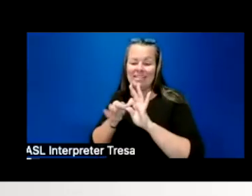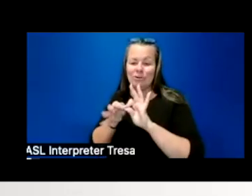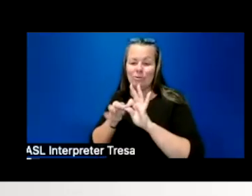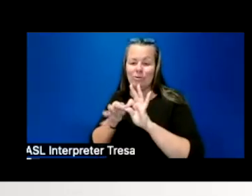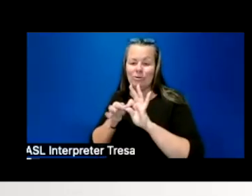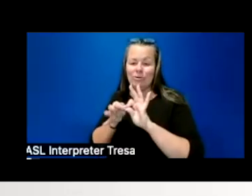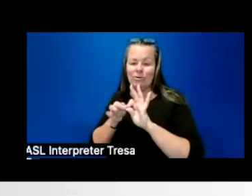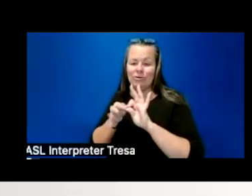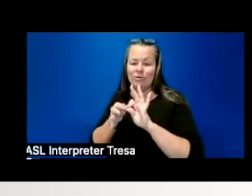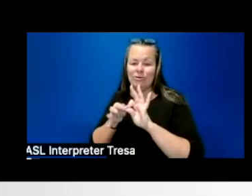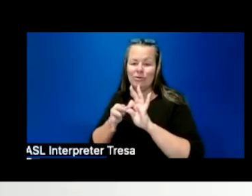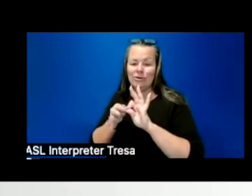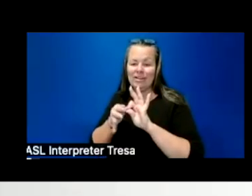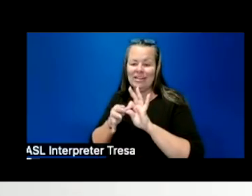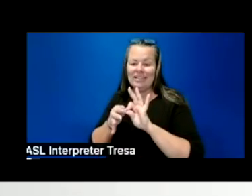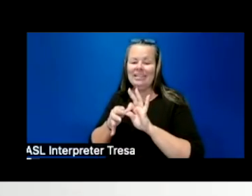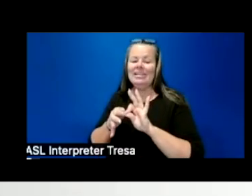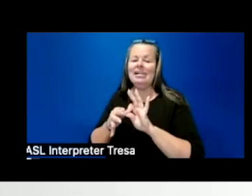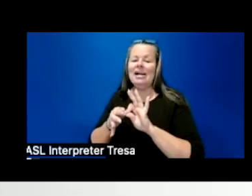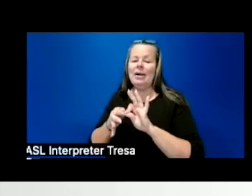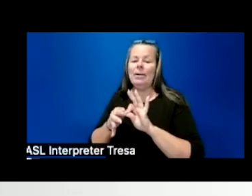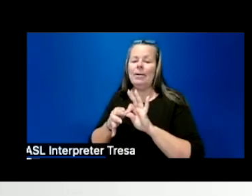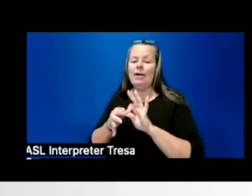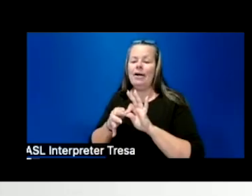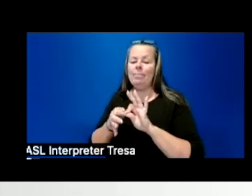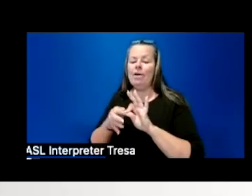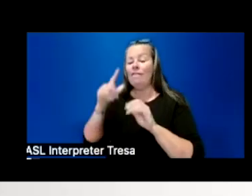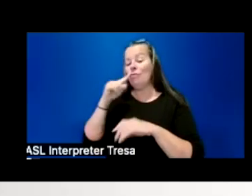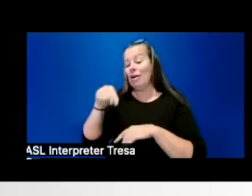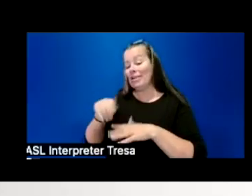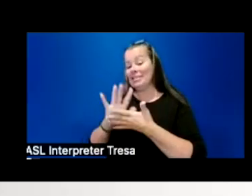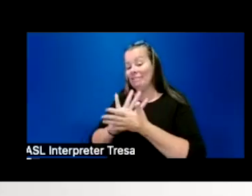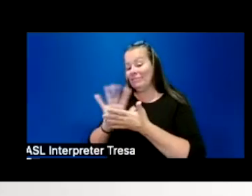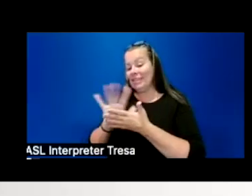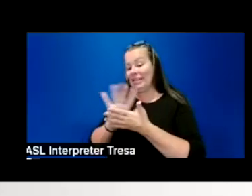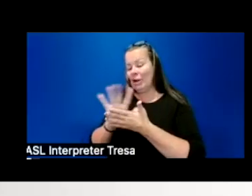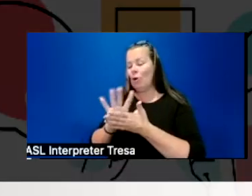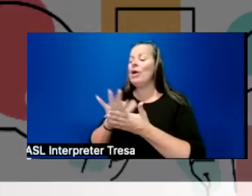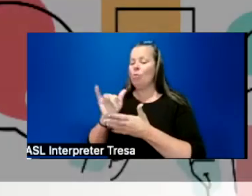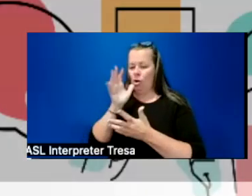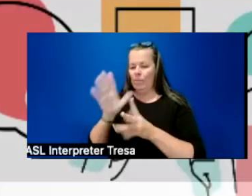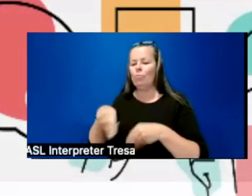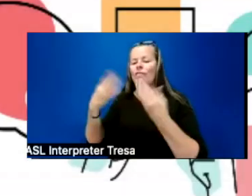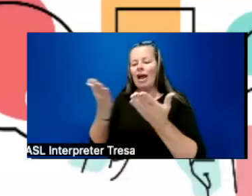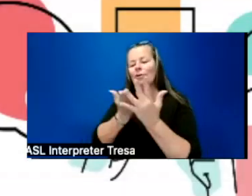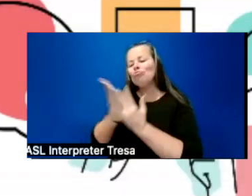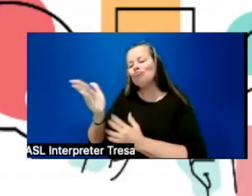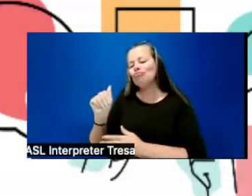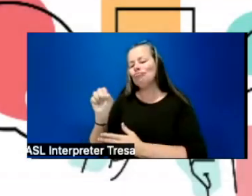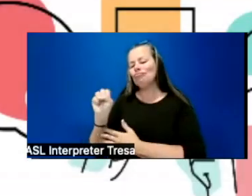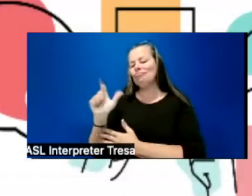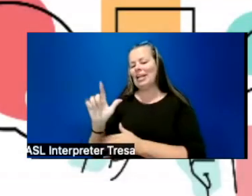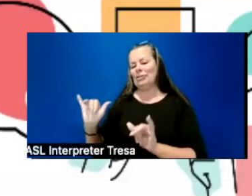the talk. And so when the video comes out, it's going to be in sign language as well. So